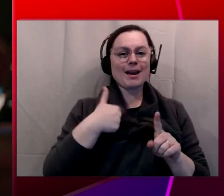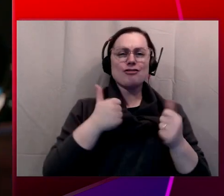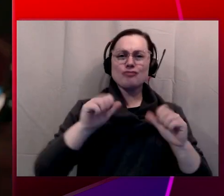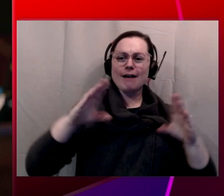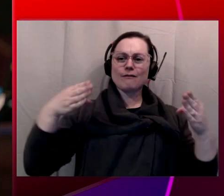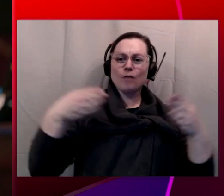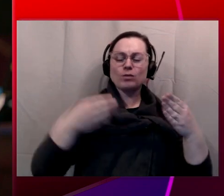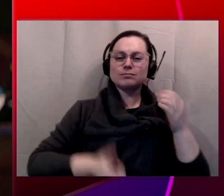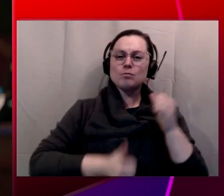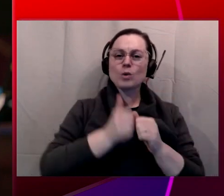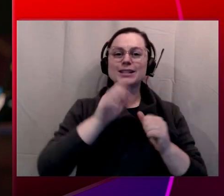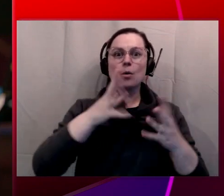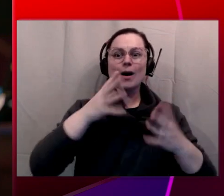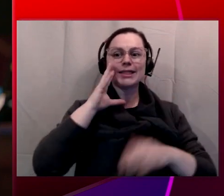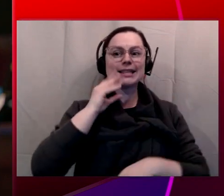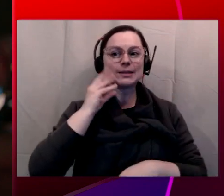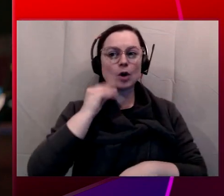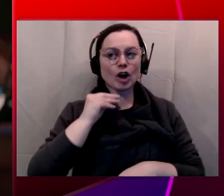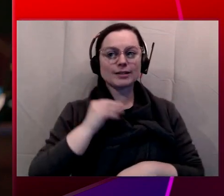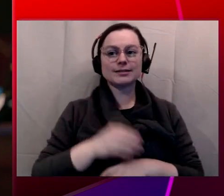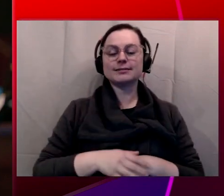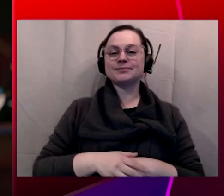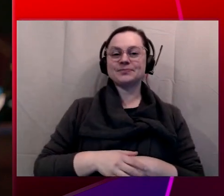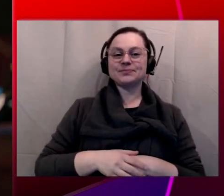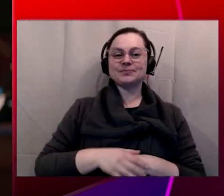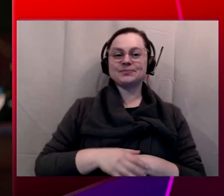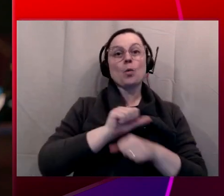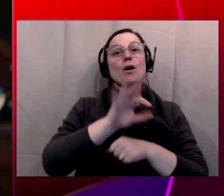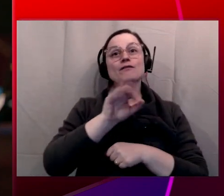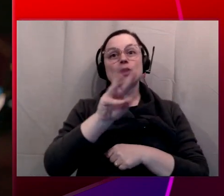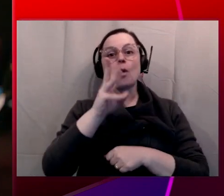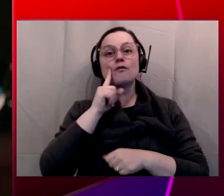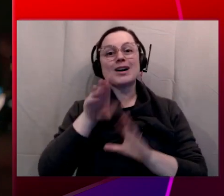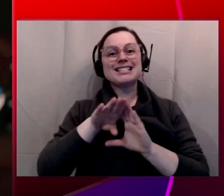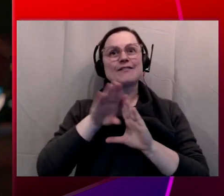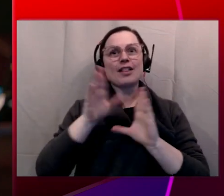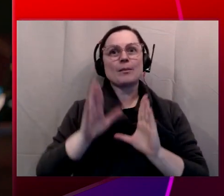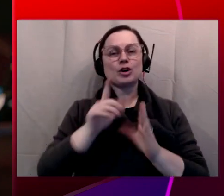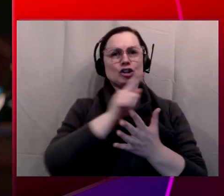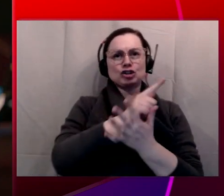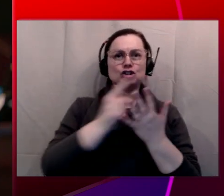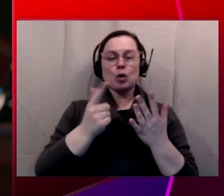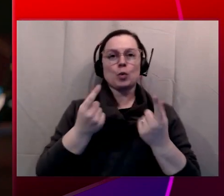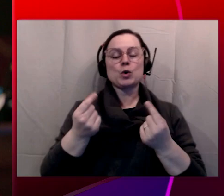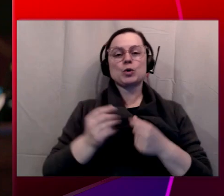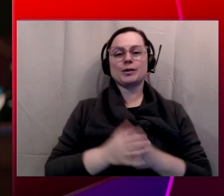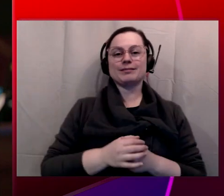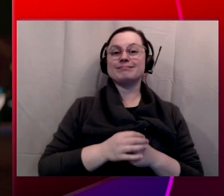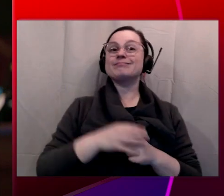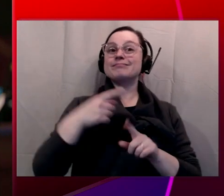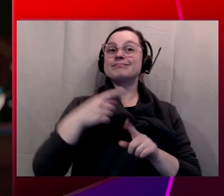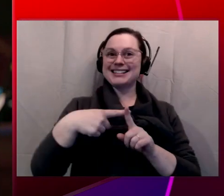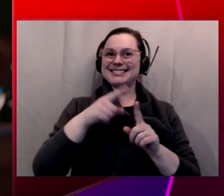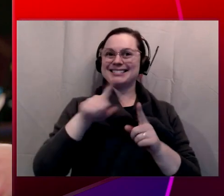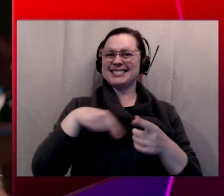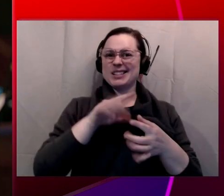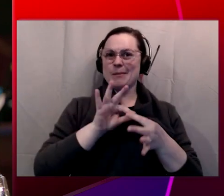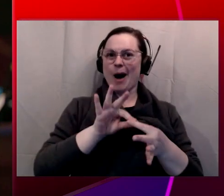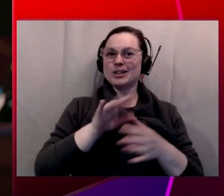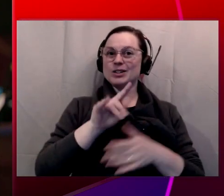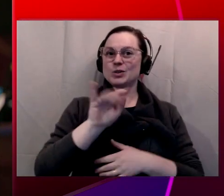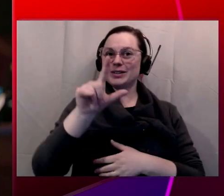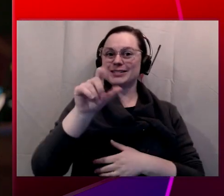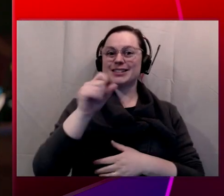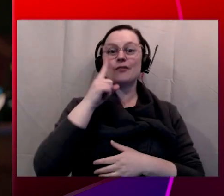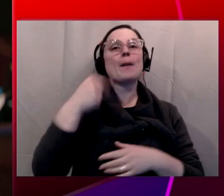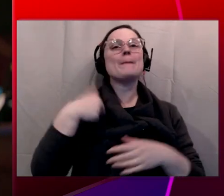on the experience, on the workflow of the developers. Okay, it's also about tools, but for me, it's